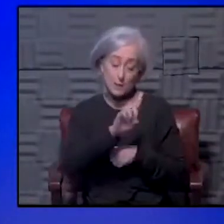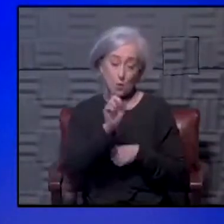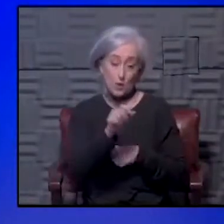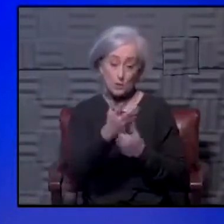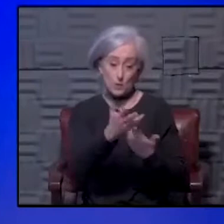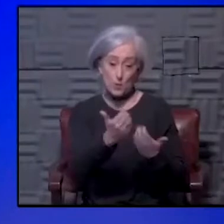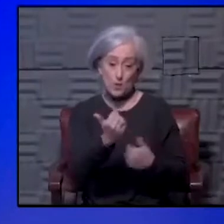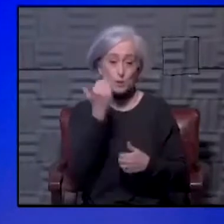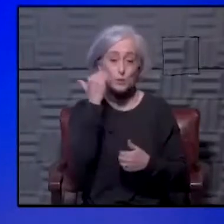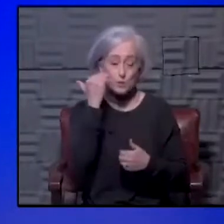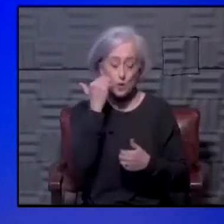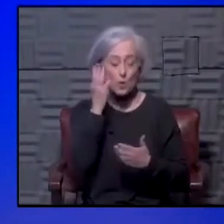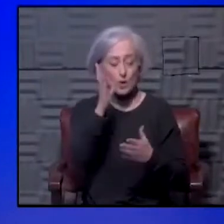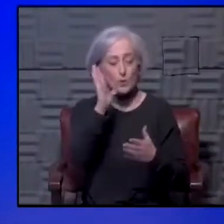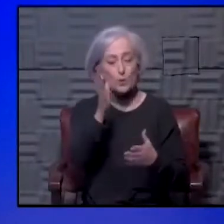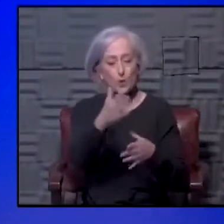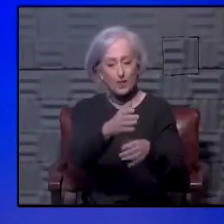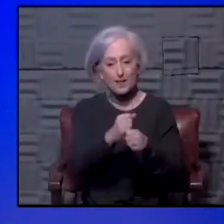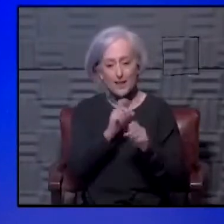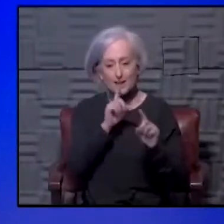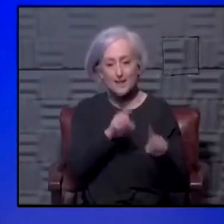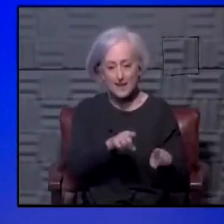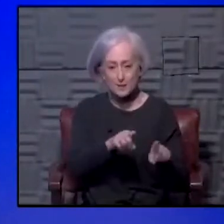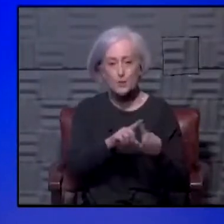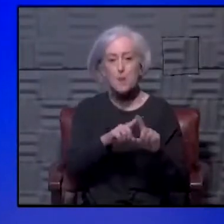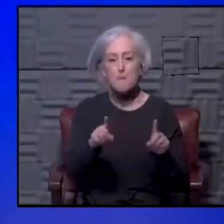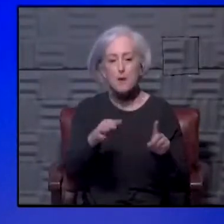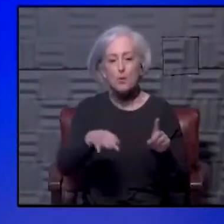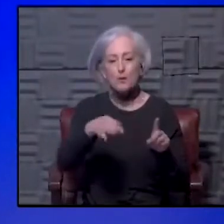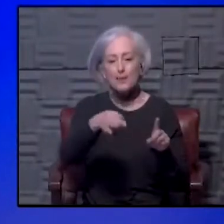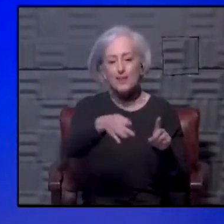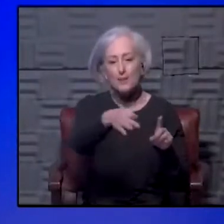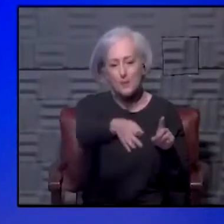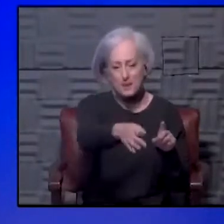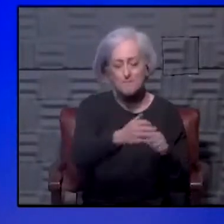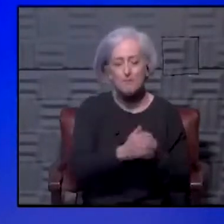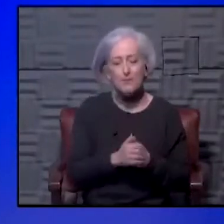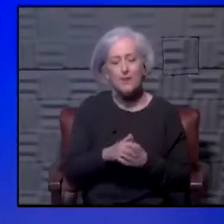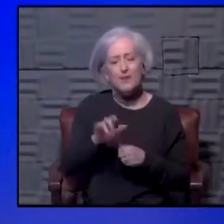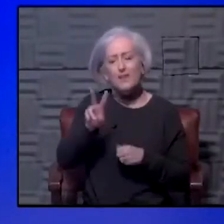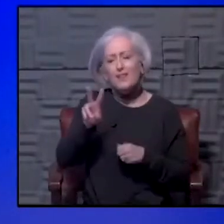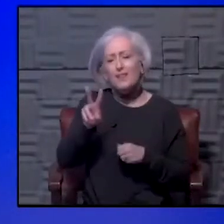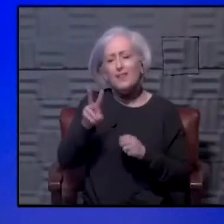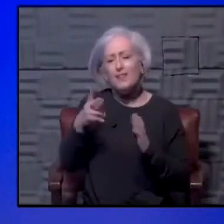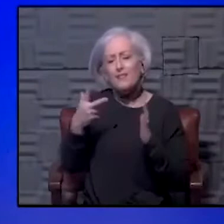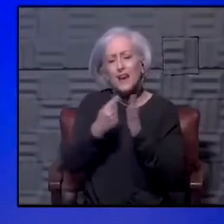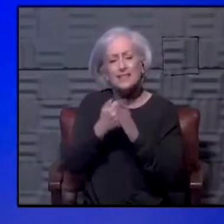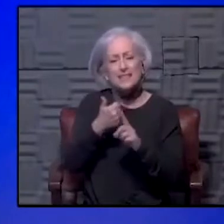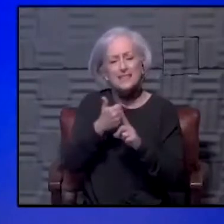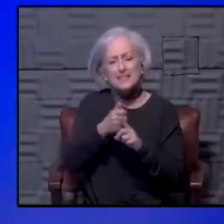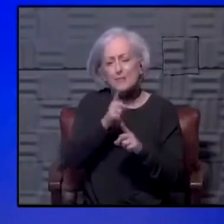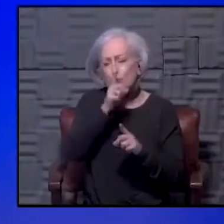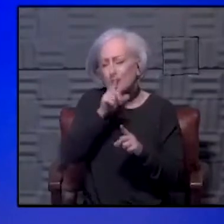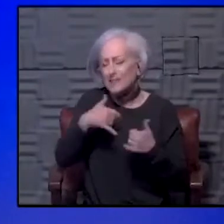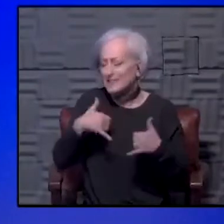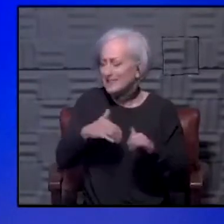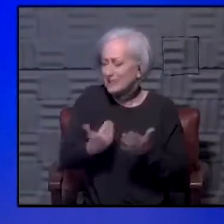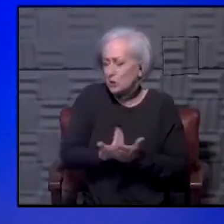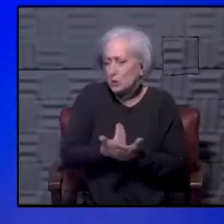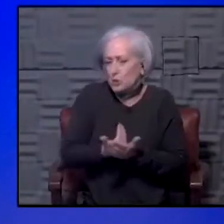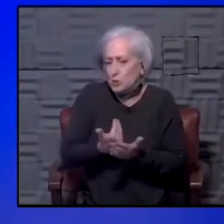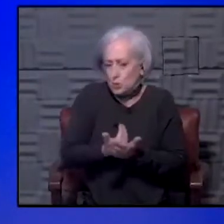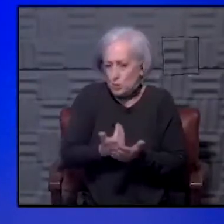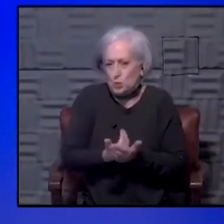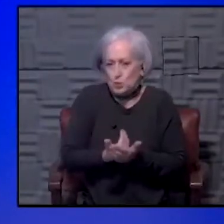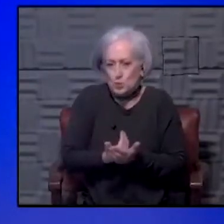will get answers to those. It's just going to be a little bit, because the vaccines still are fairly new. And again, the amount of